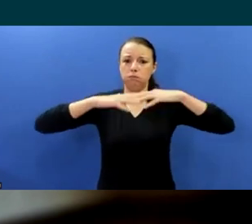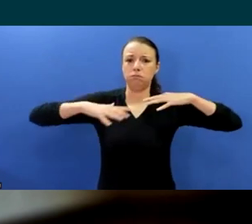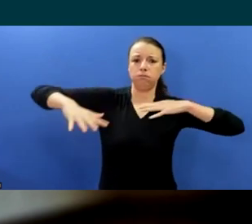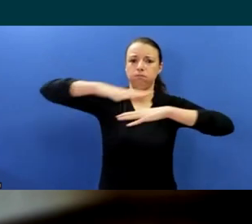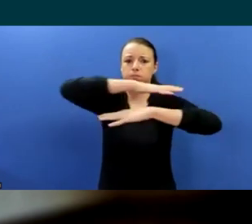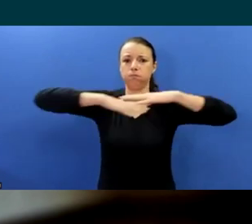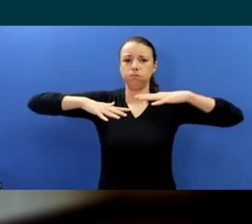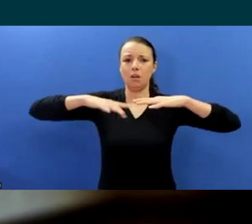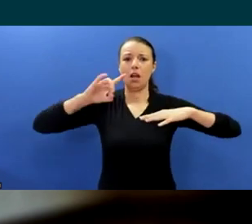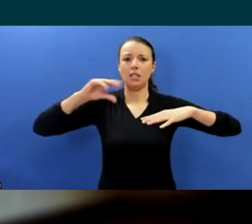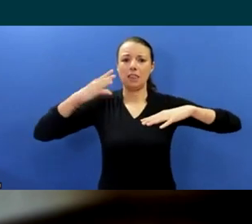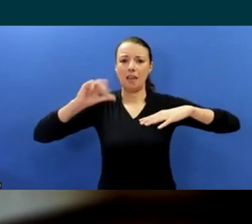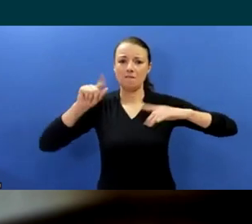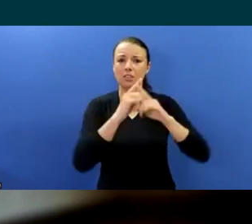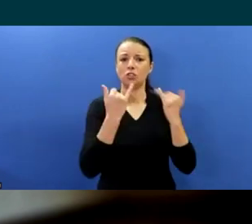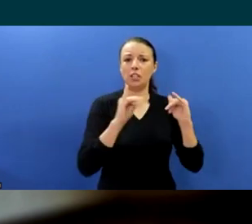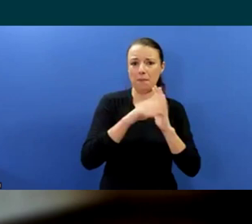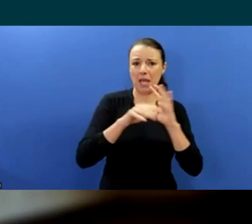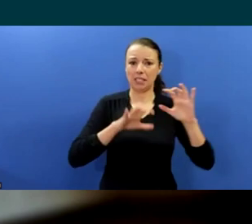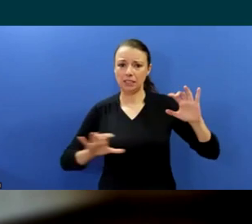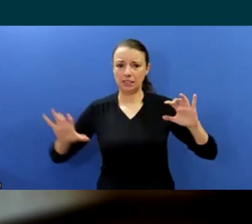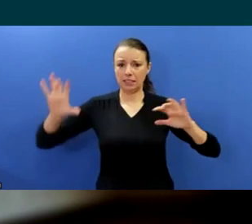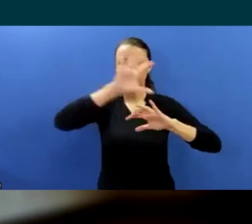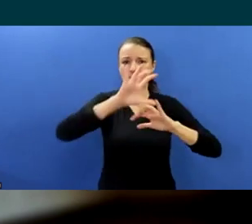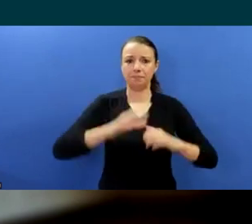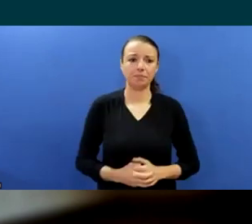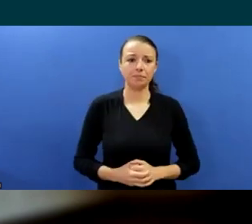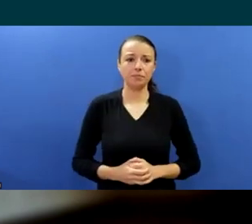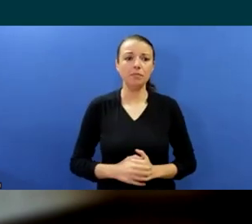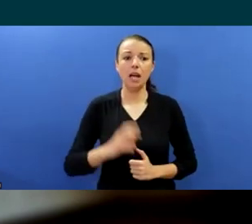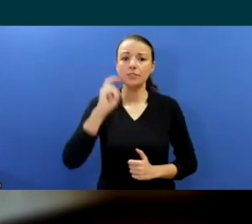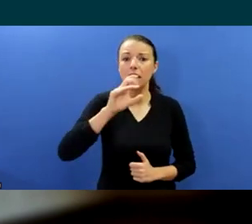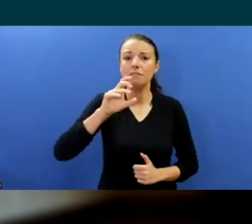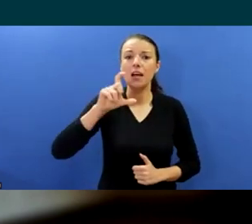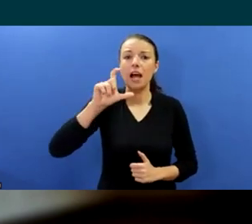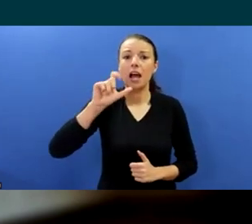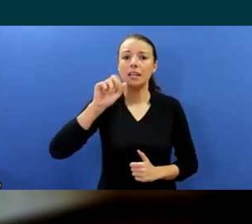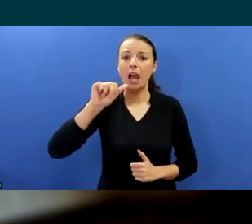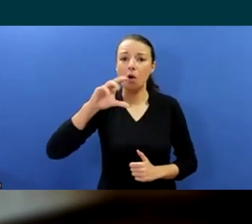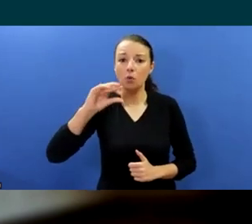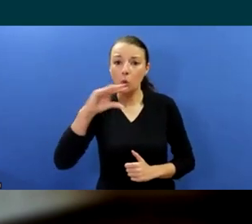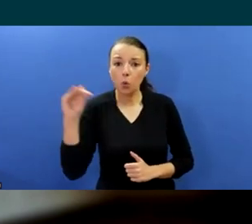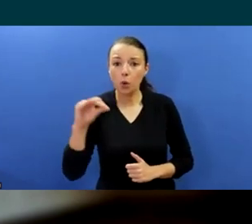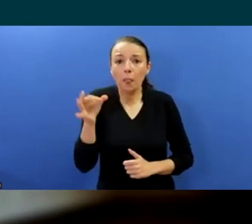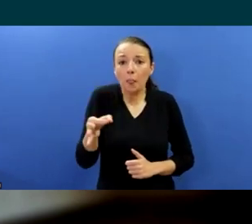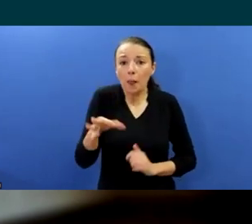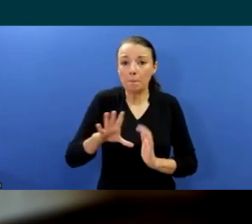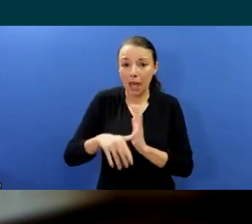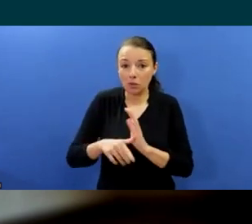It's very interesting, Carouge, because it's small, but also it is extremely fast changing. We have loads